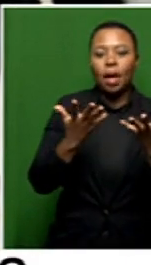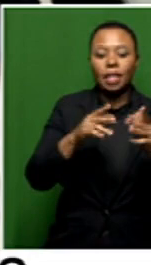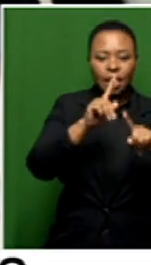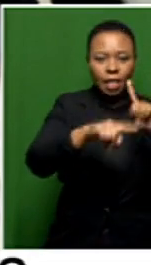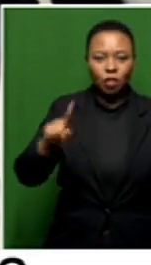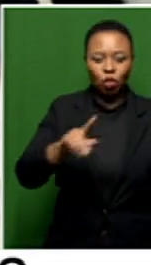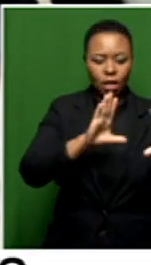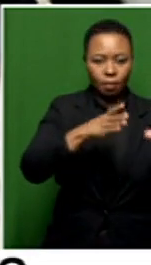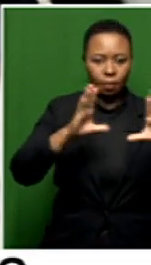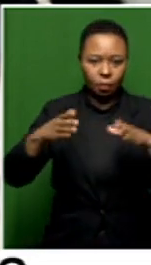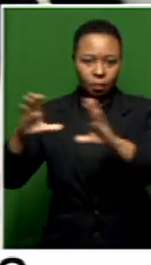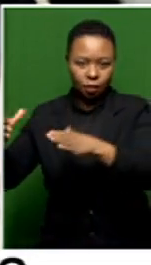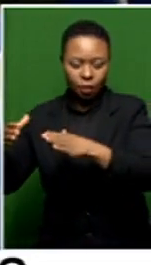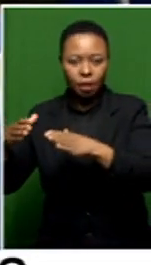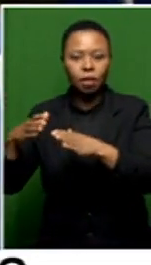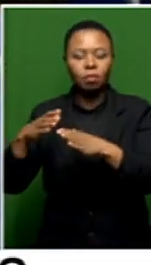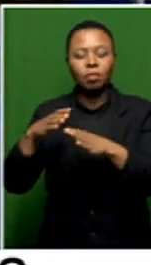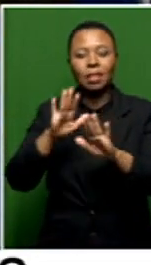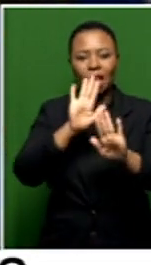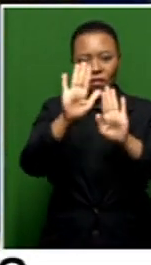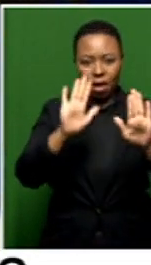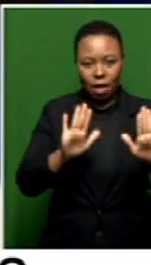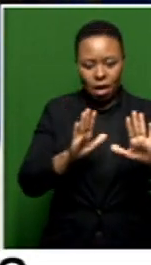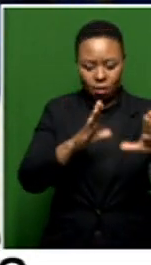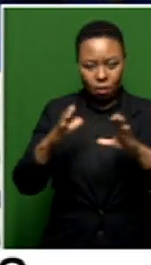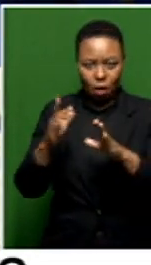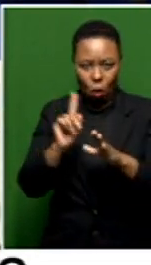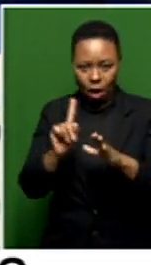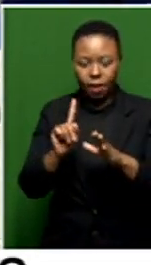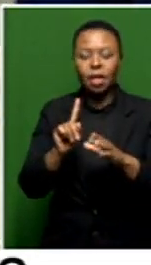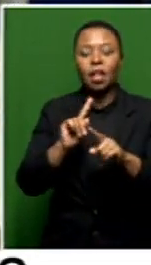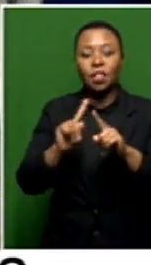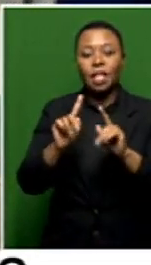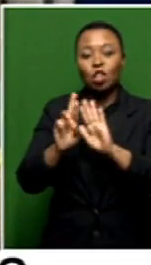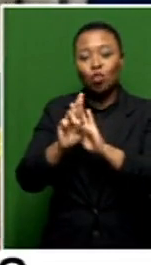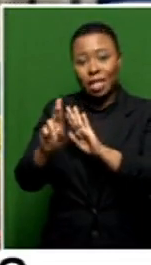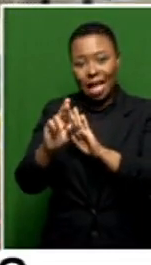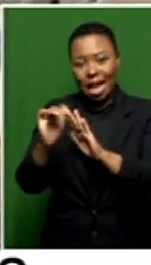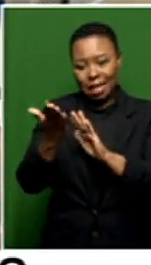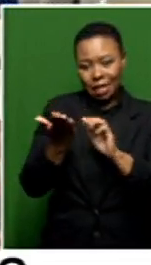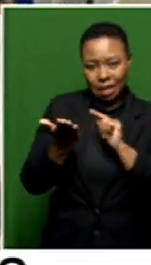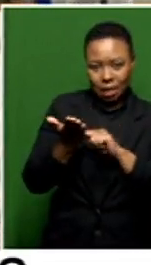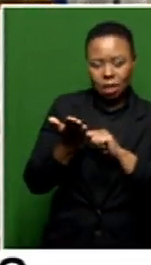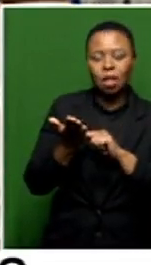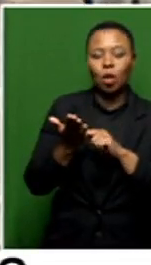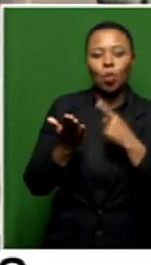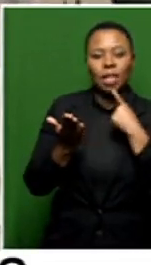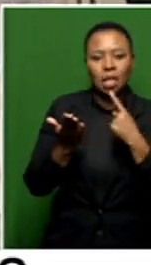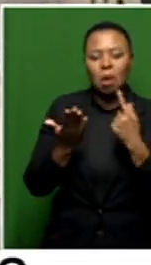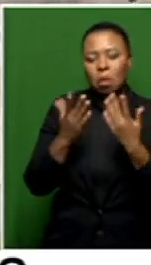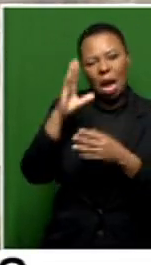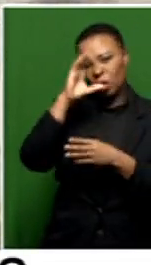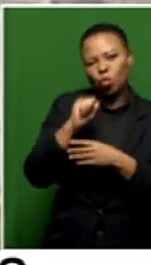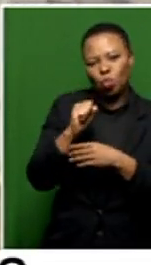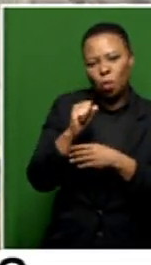clusters, the 20 I mentioned, and those results, we then assume that if